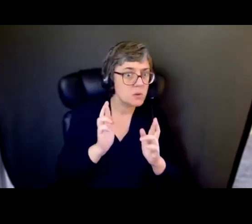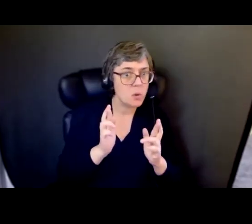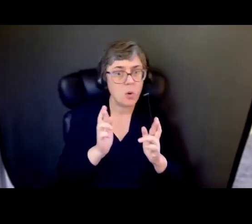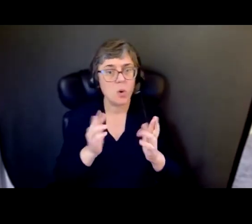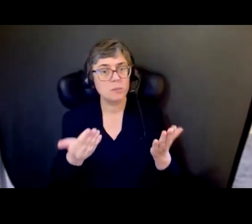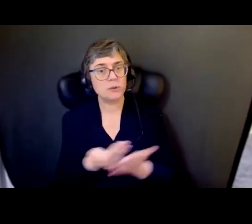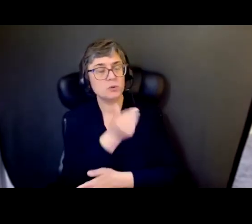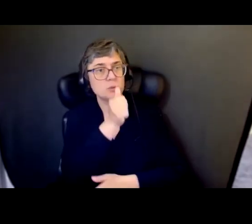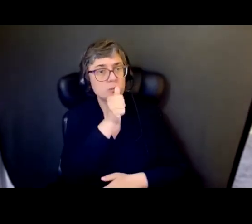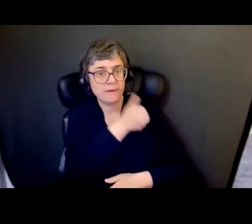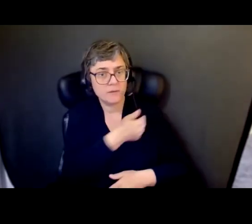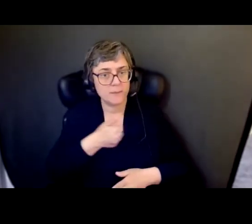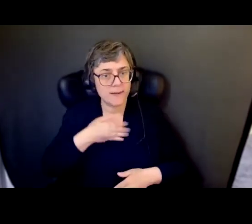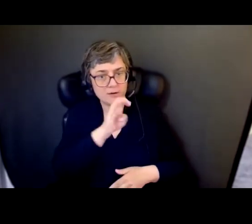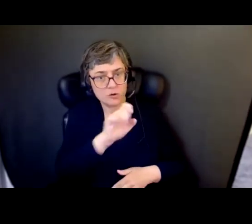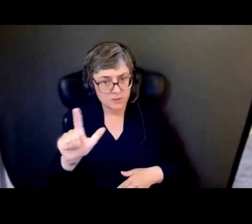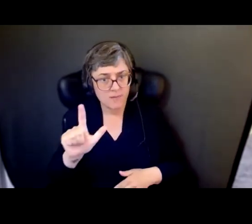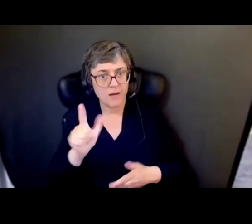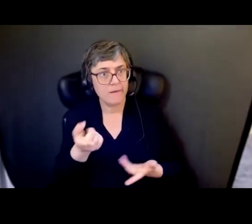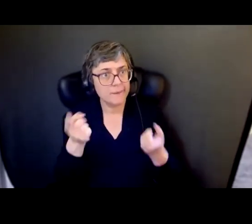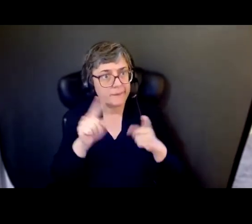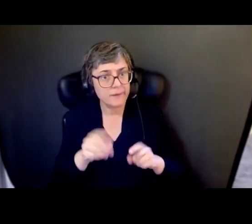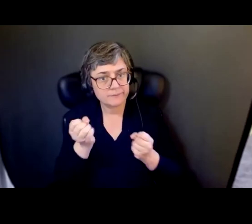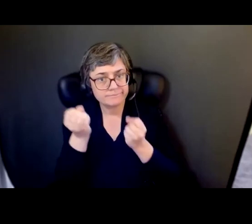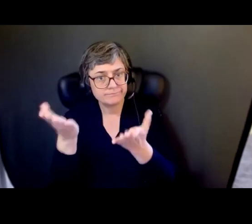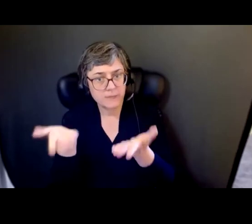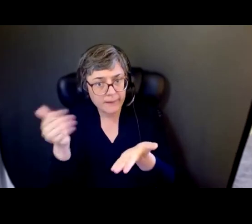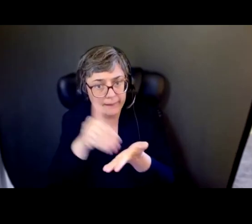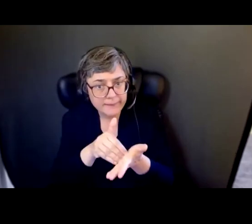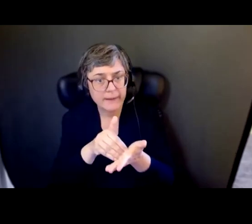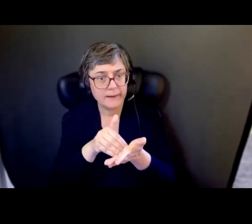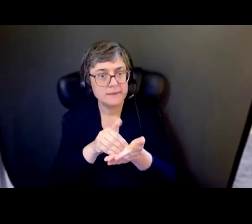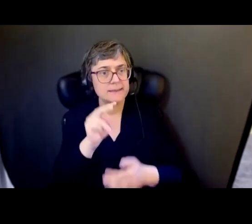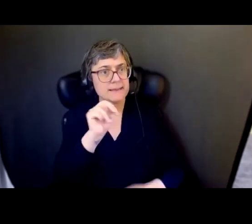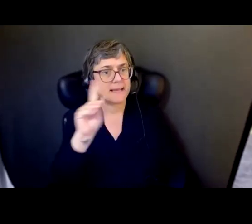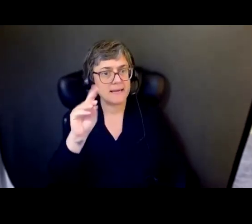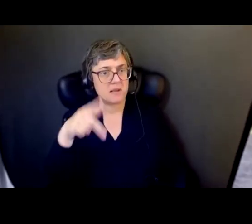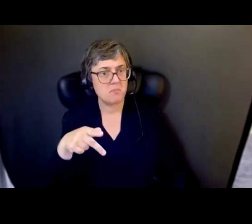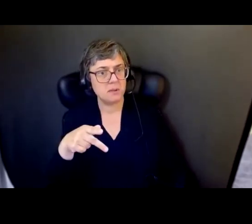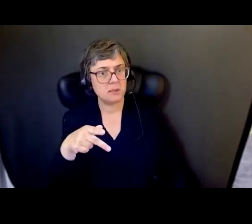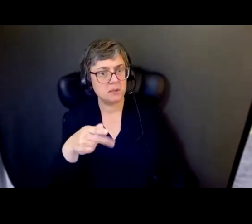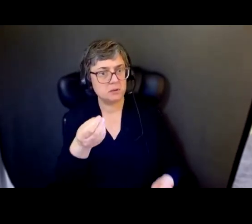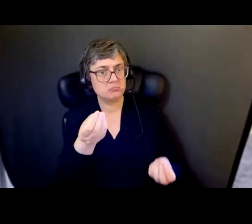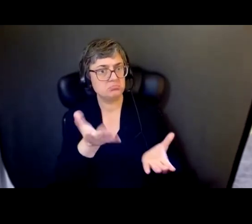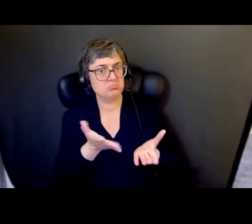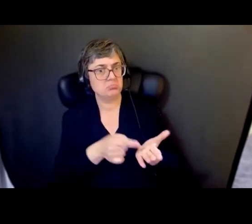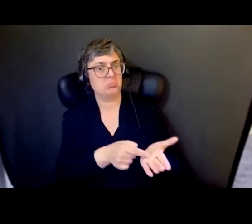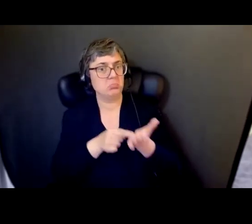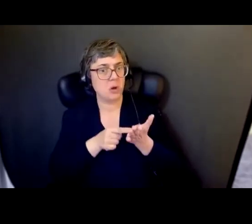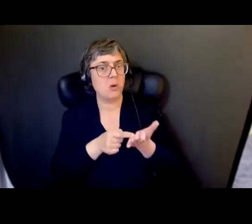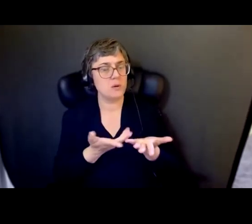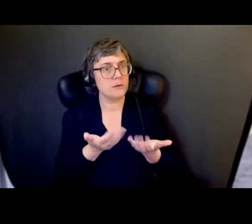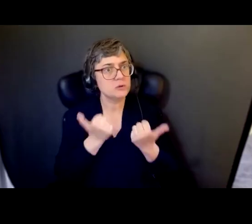was hopeful that this would include the original wider scope where it would have also applied to